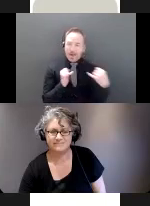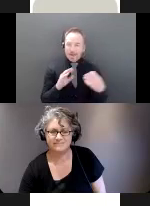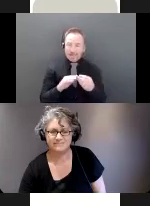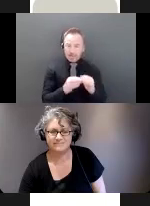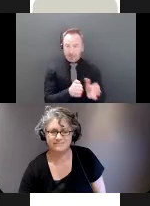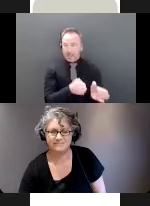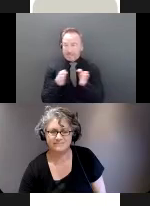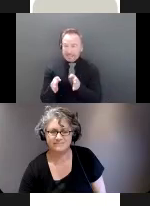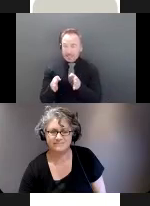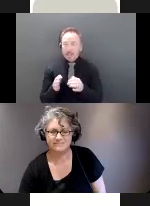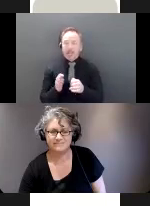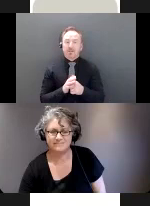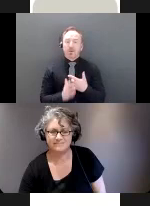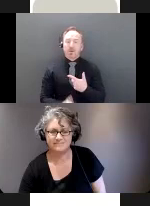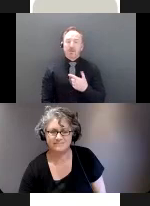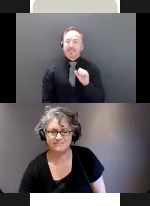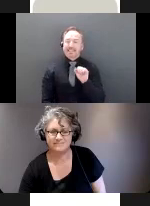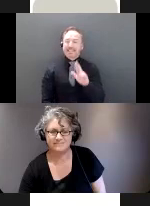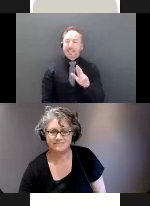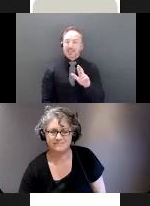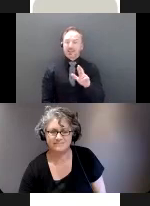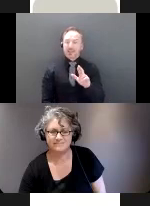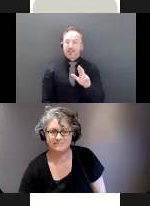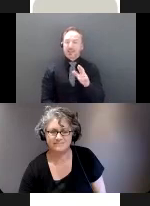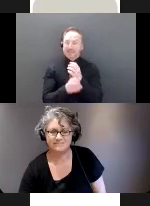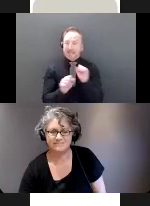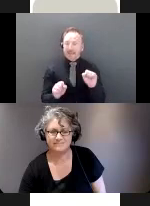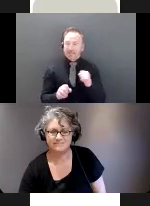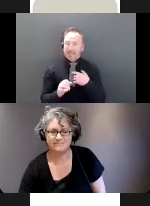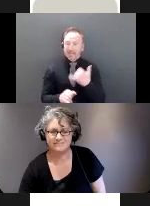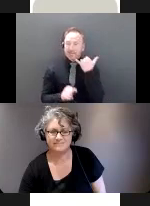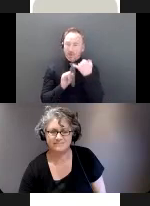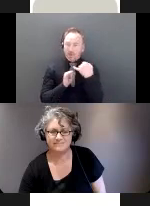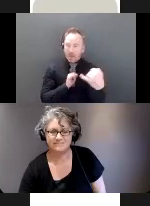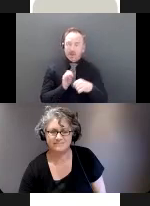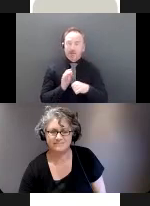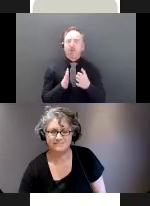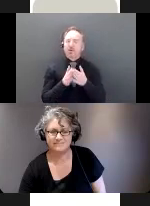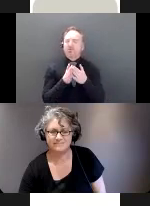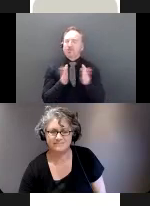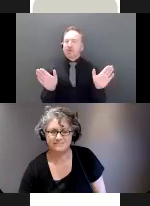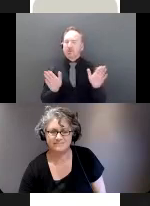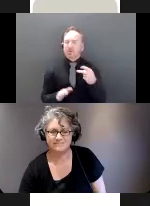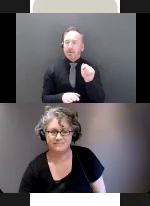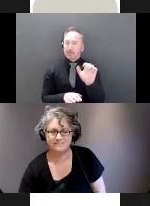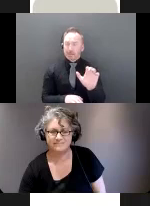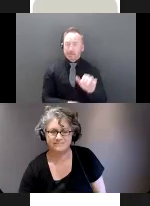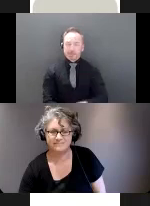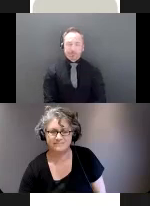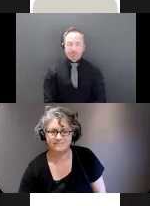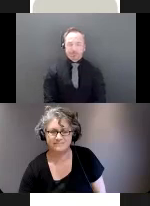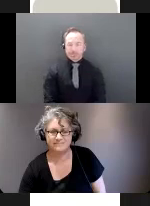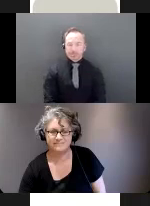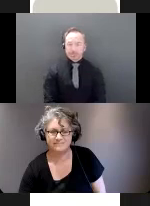one where it's got the senior safety line, and this is for kind of the general public. So the other one is more